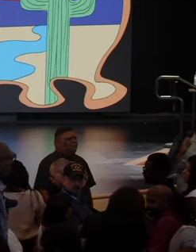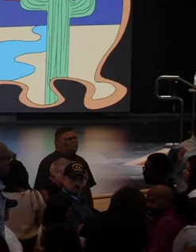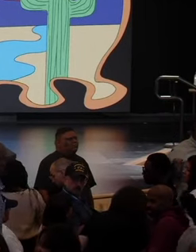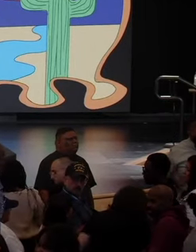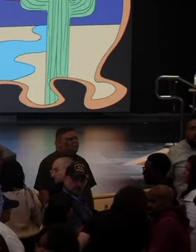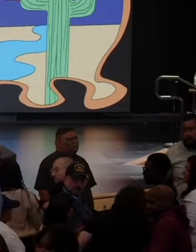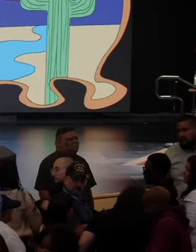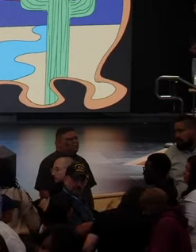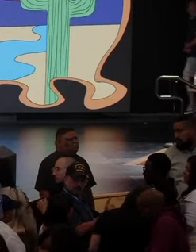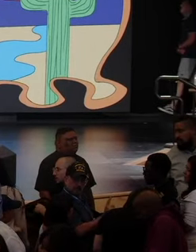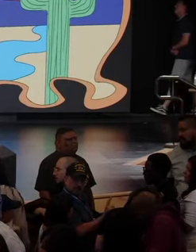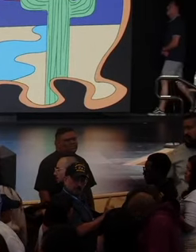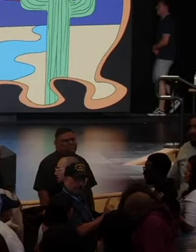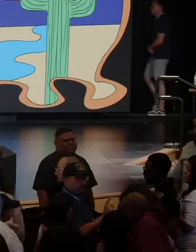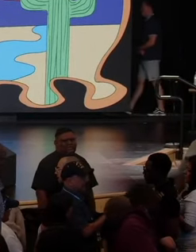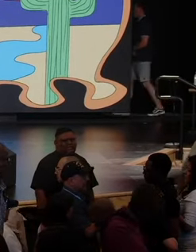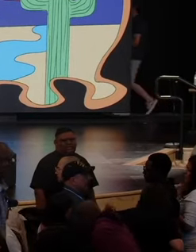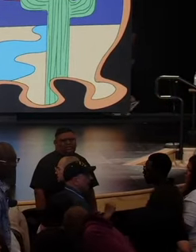Woo!